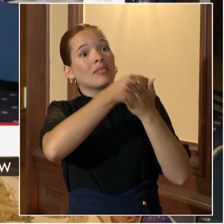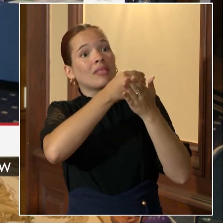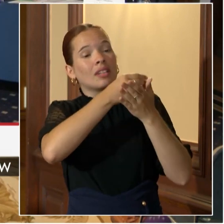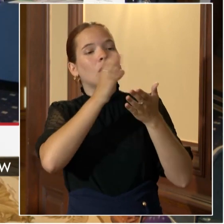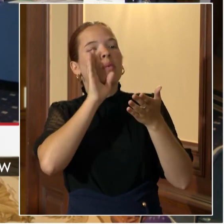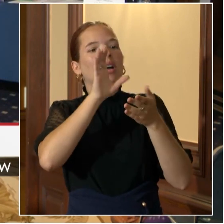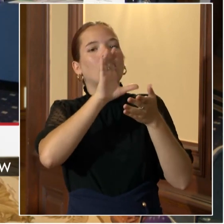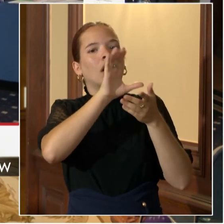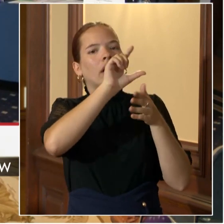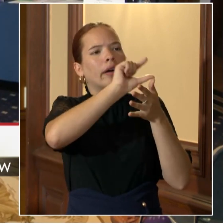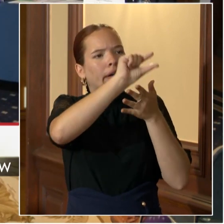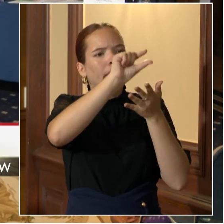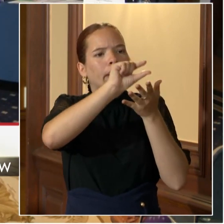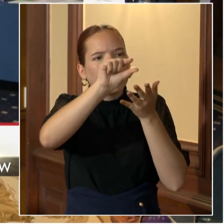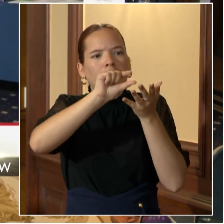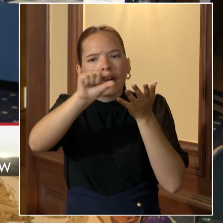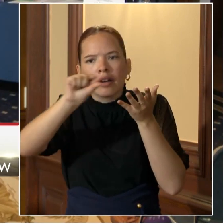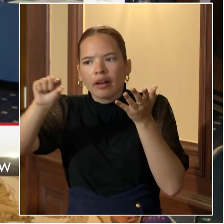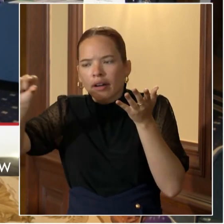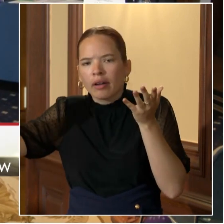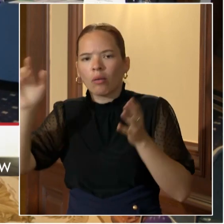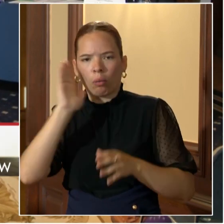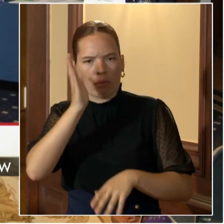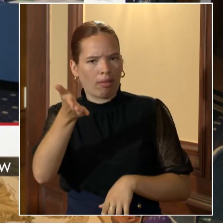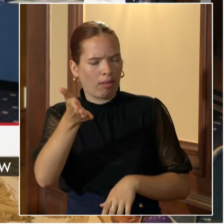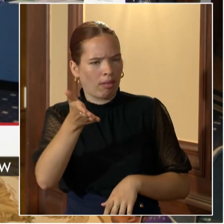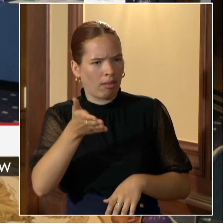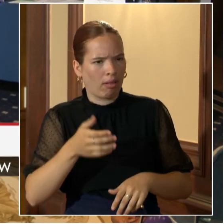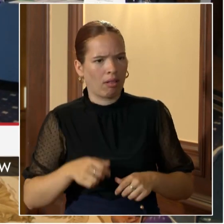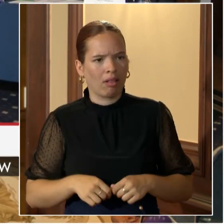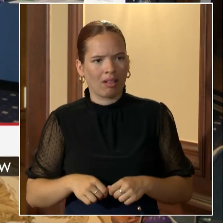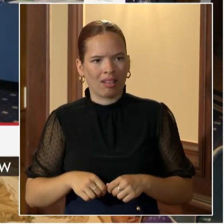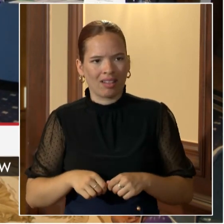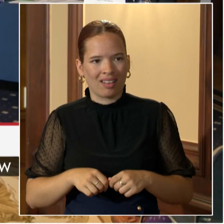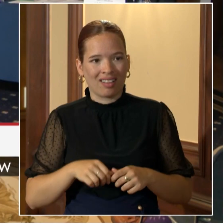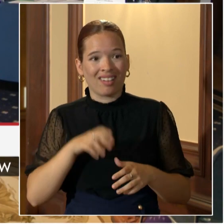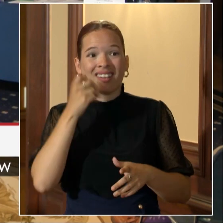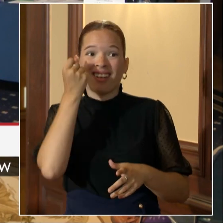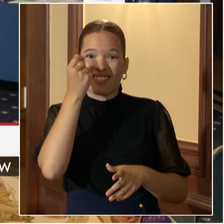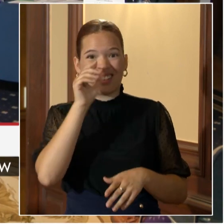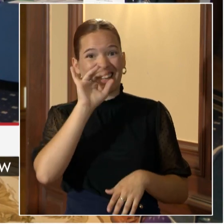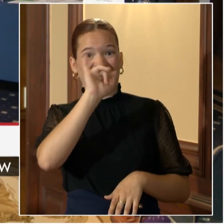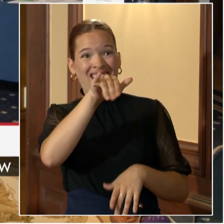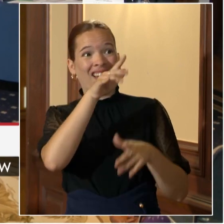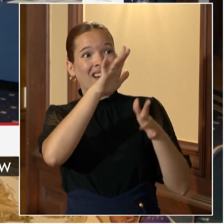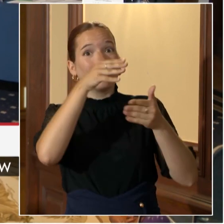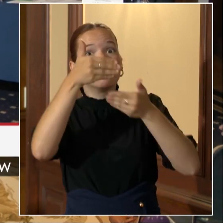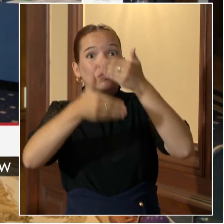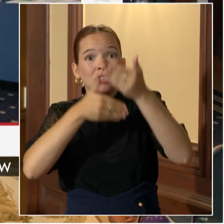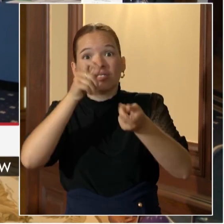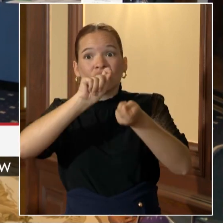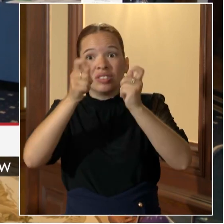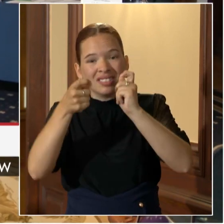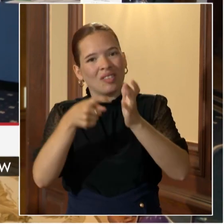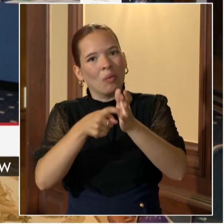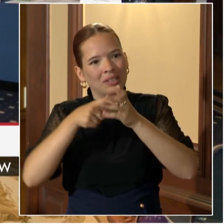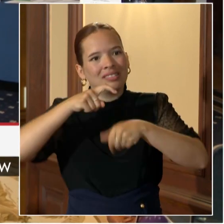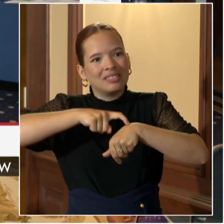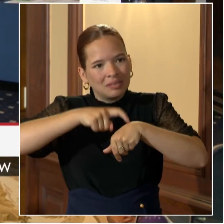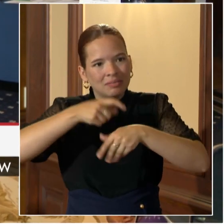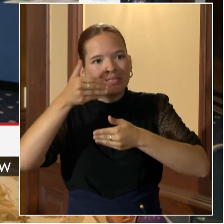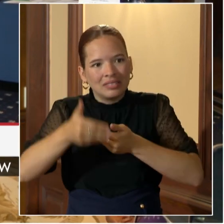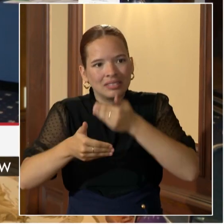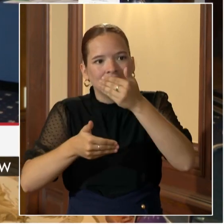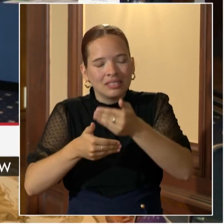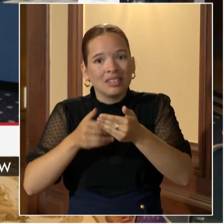changed that, and it made us subject to this commission process, which means that we are unified now into